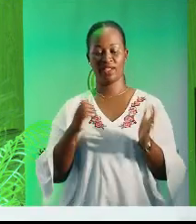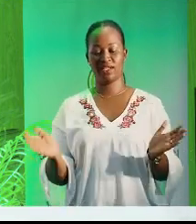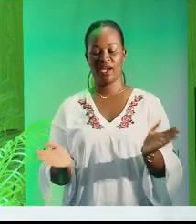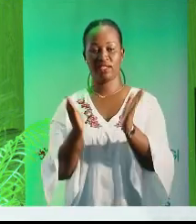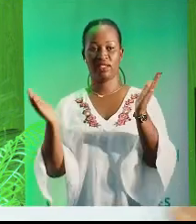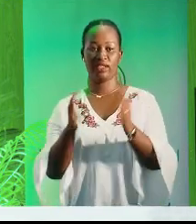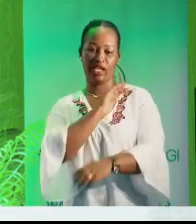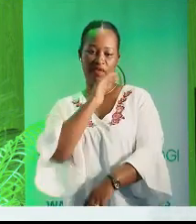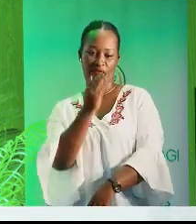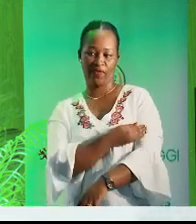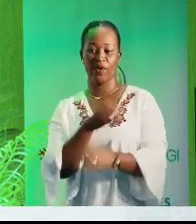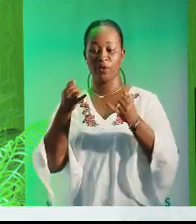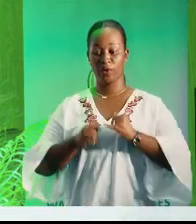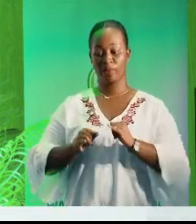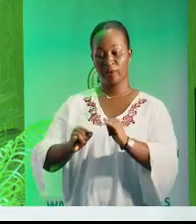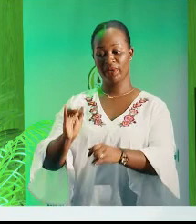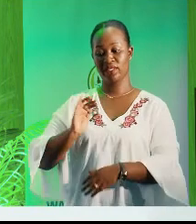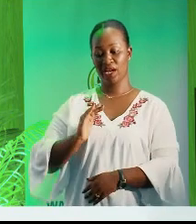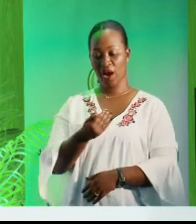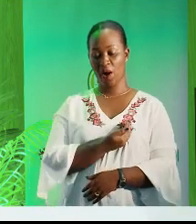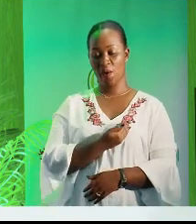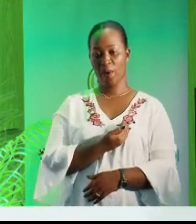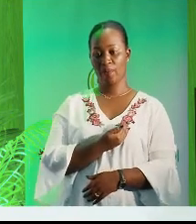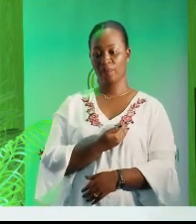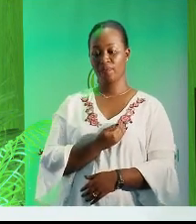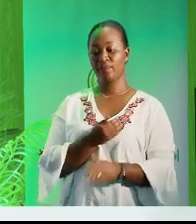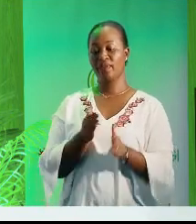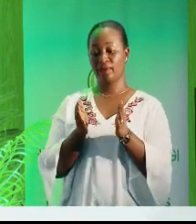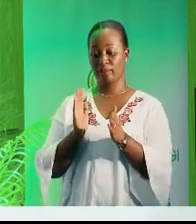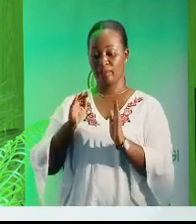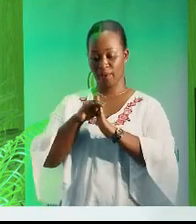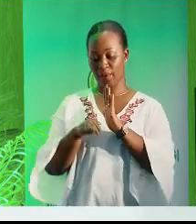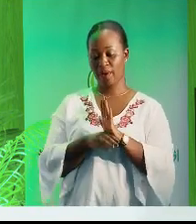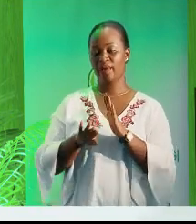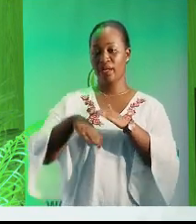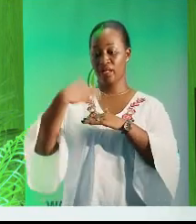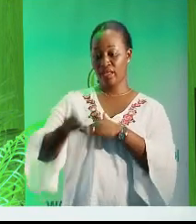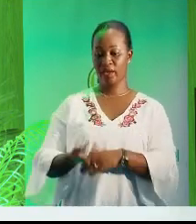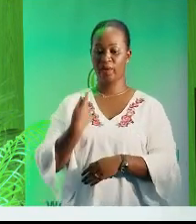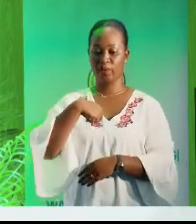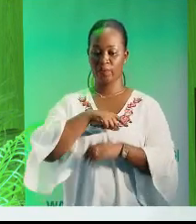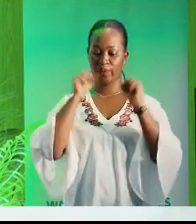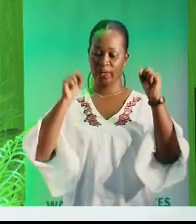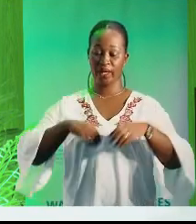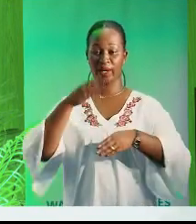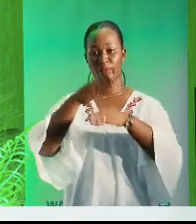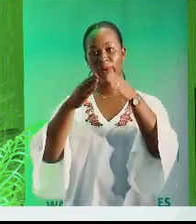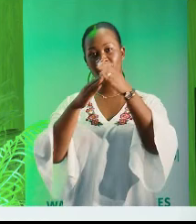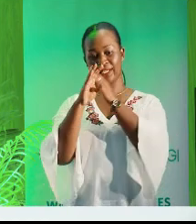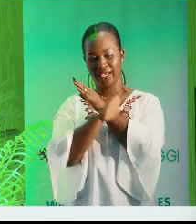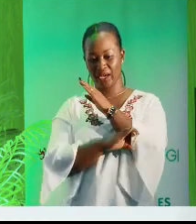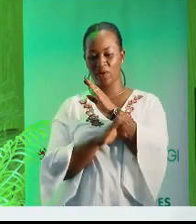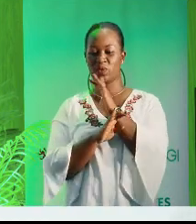efforts to implement our NDCs so that we can build a country that is